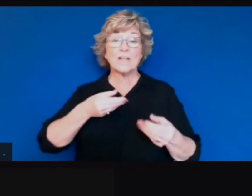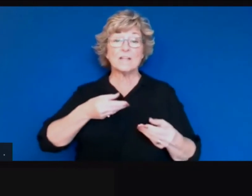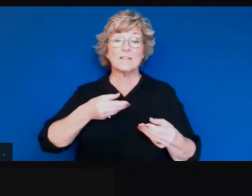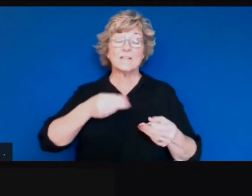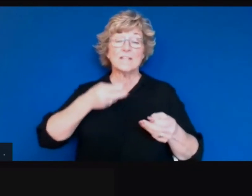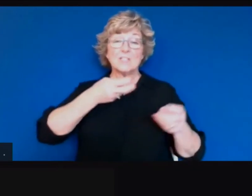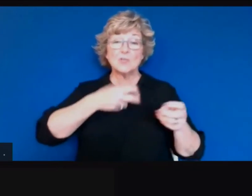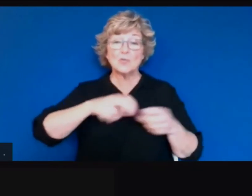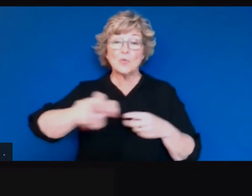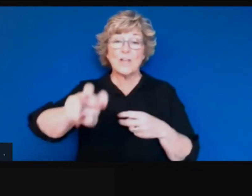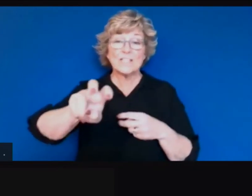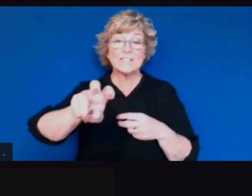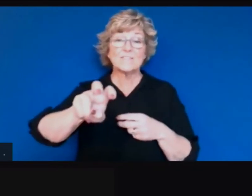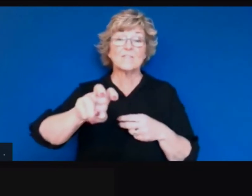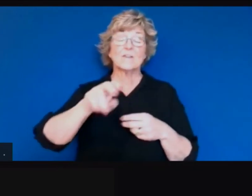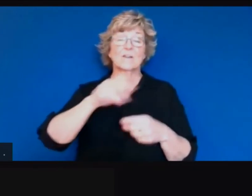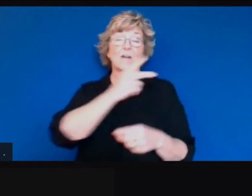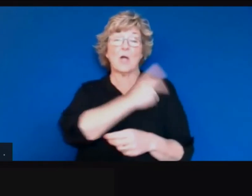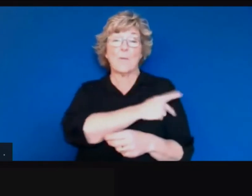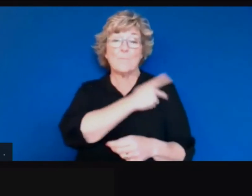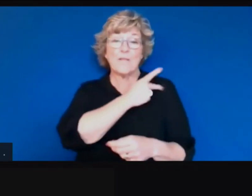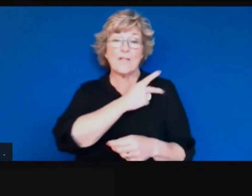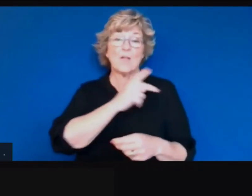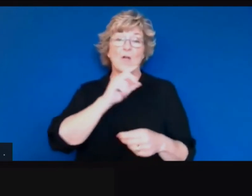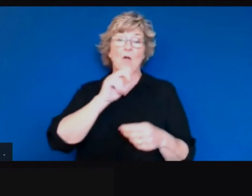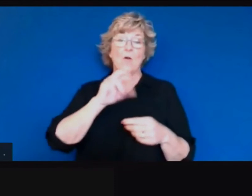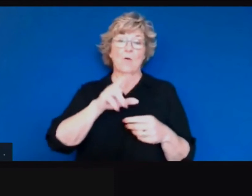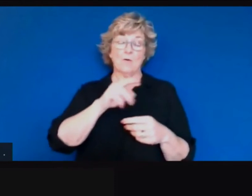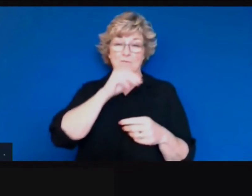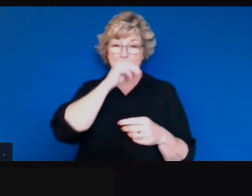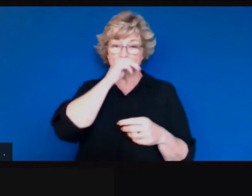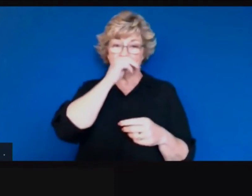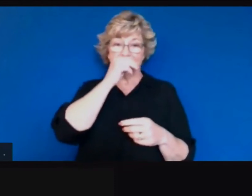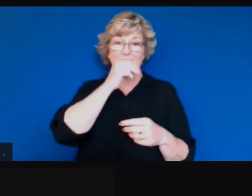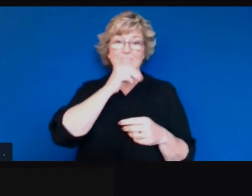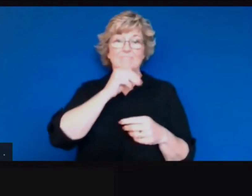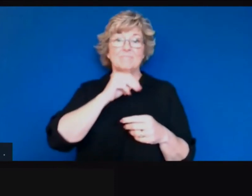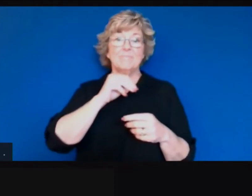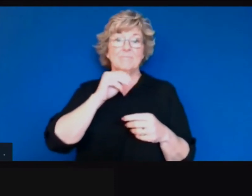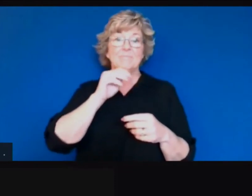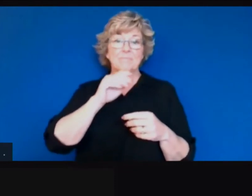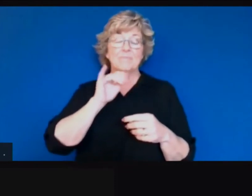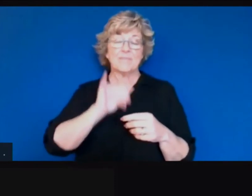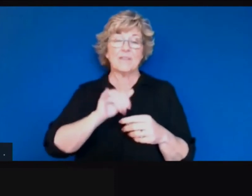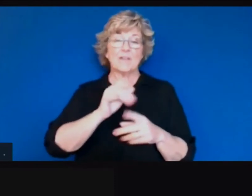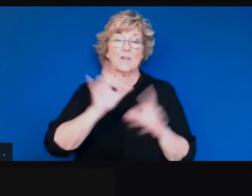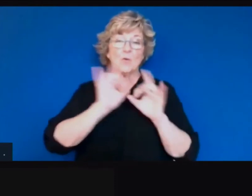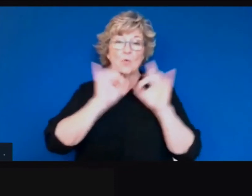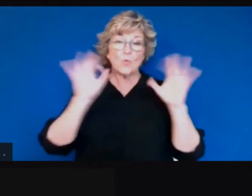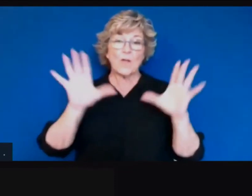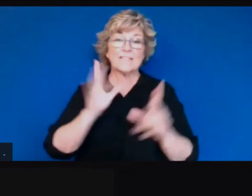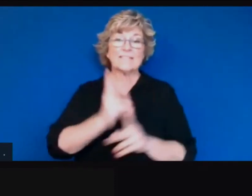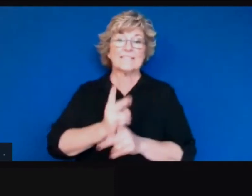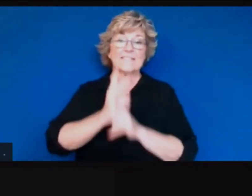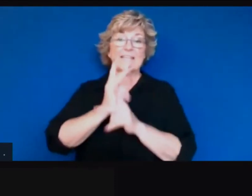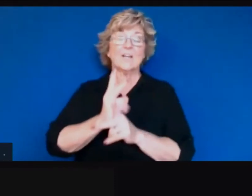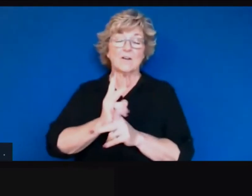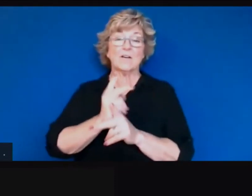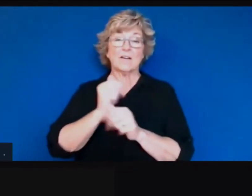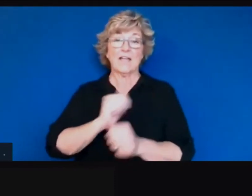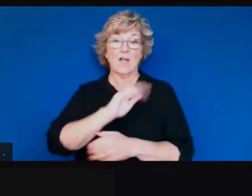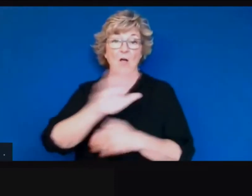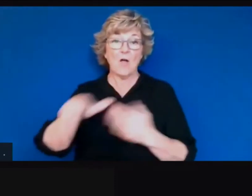patients across the state or moving into crisis care standards, that all of those things can